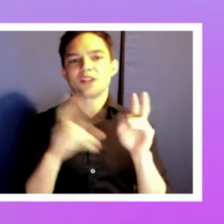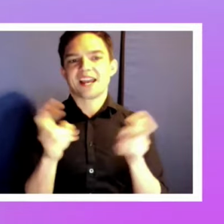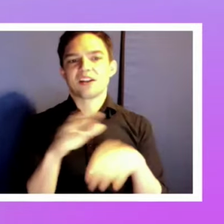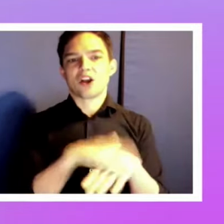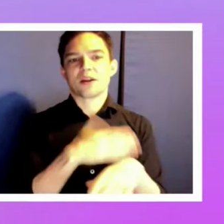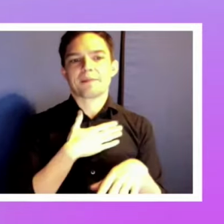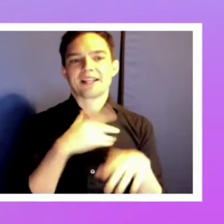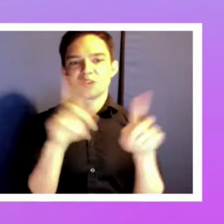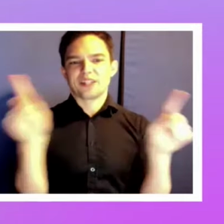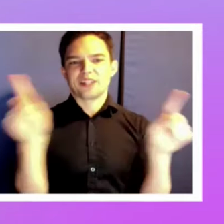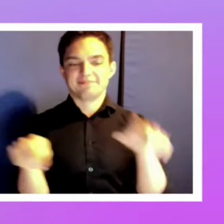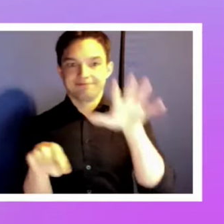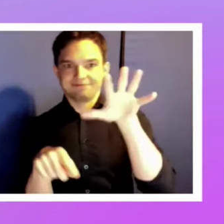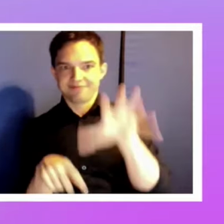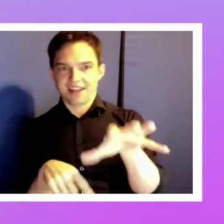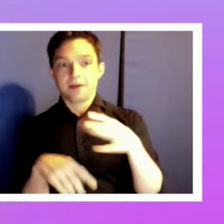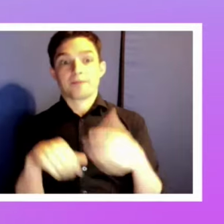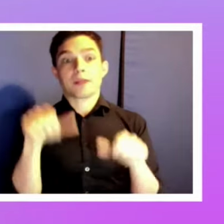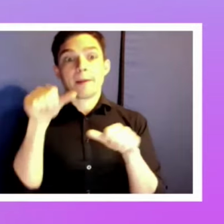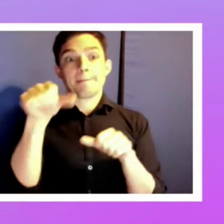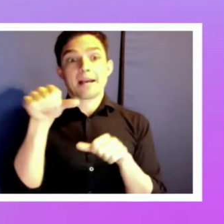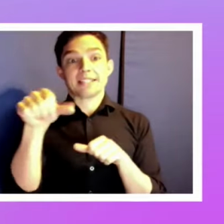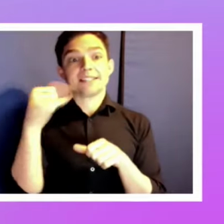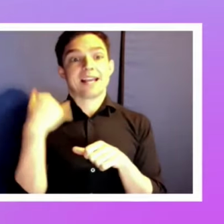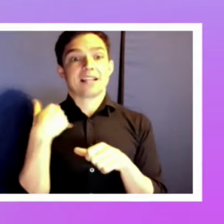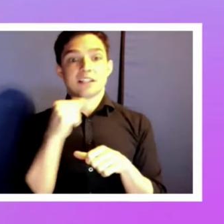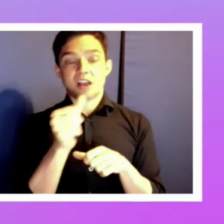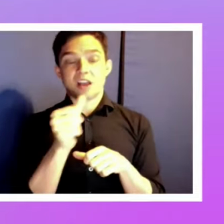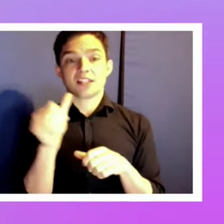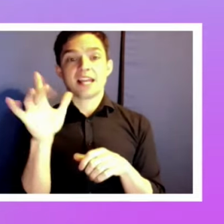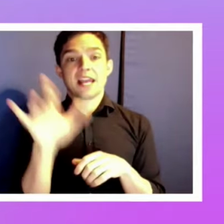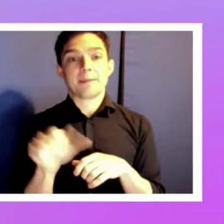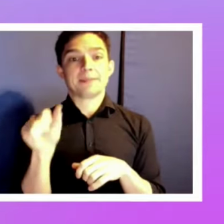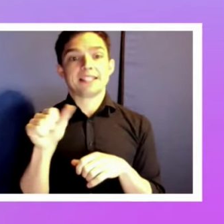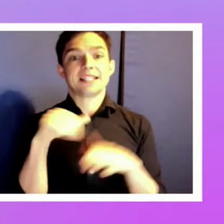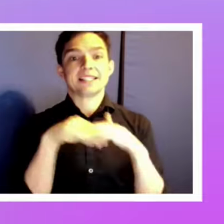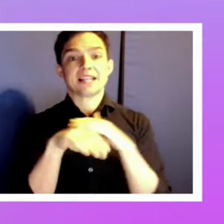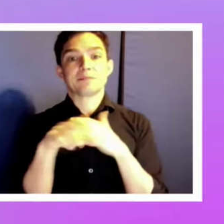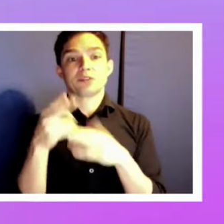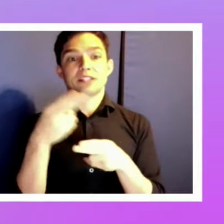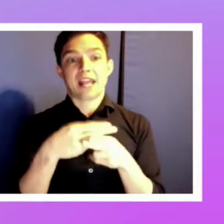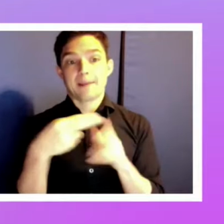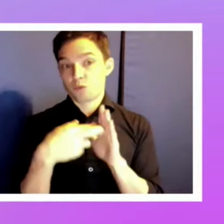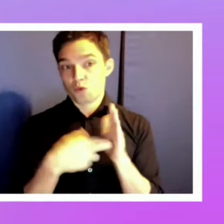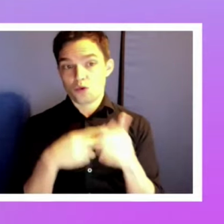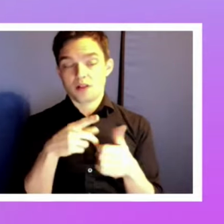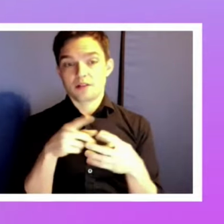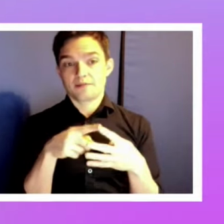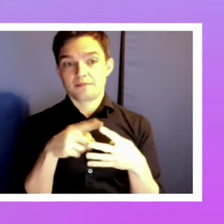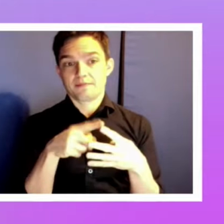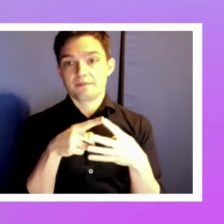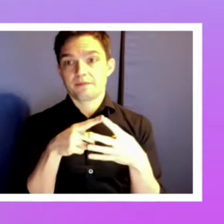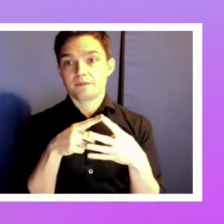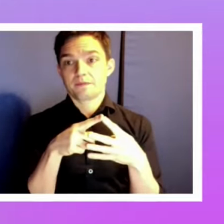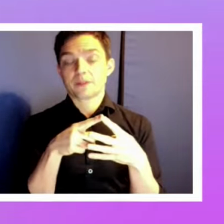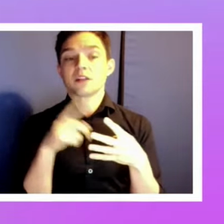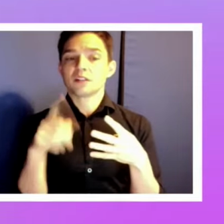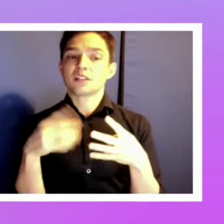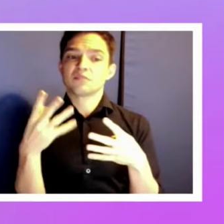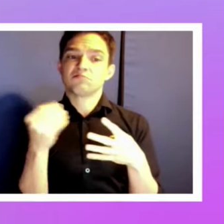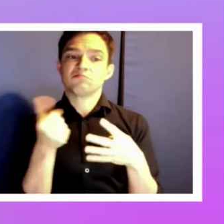my screen. There's the button has non-empty accessible name rule, which is